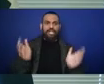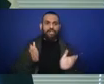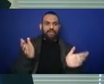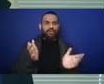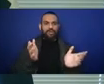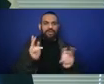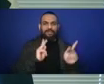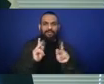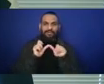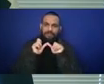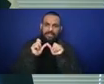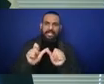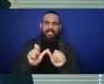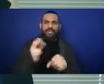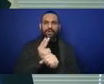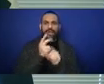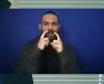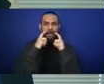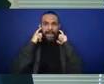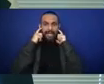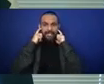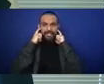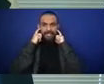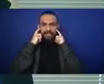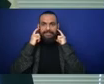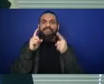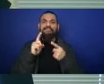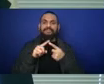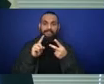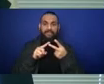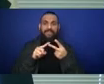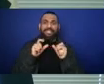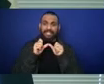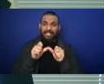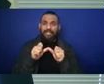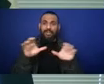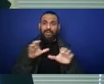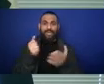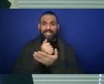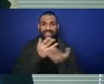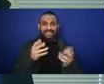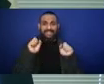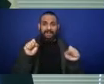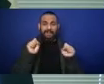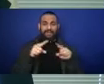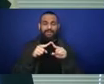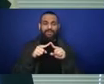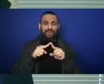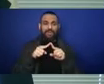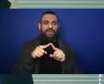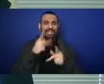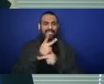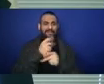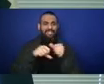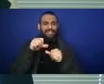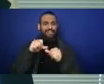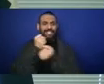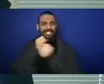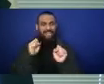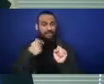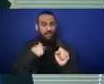and the signal that the mission has been accomplished was the wrong thing to do by the governor. And it's why I